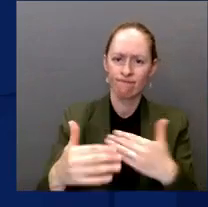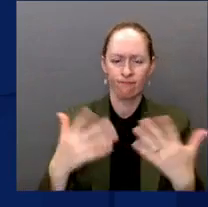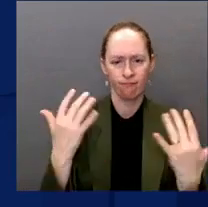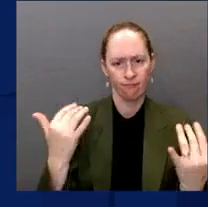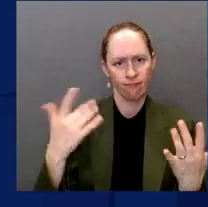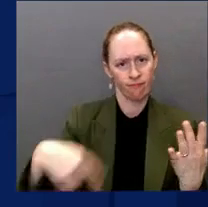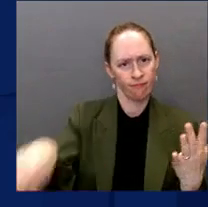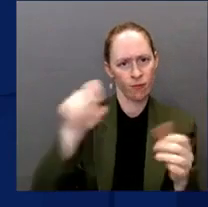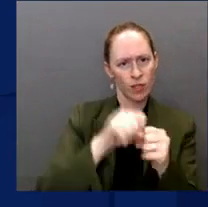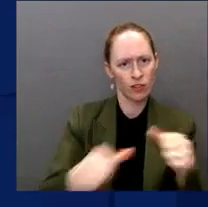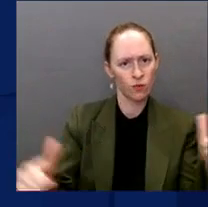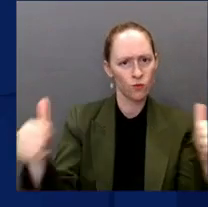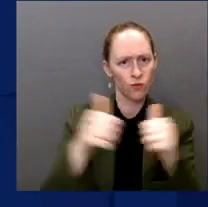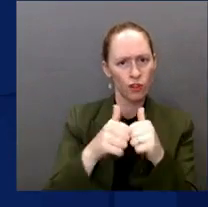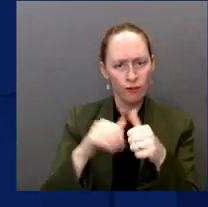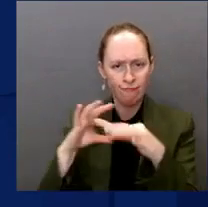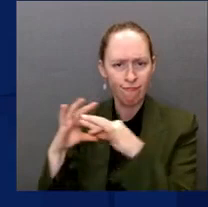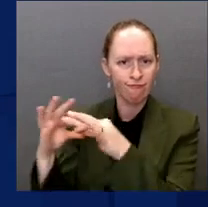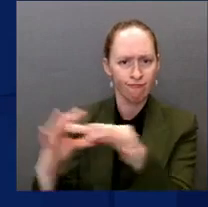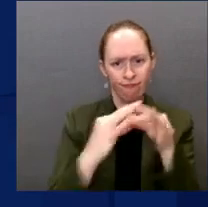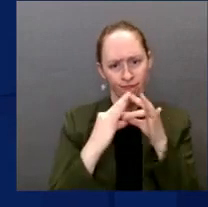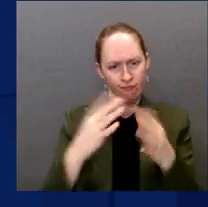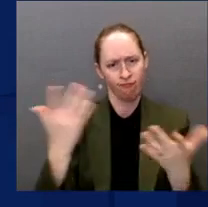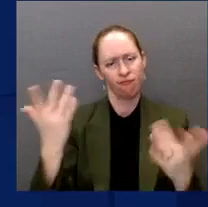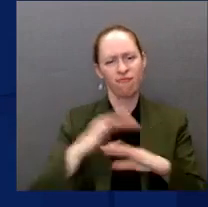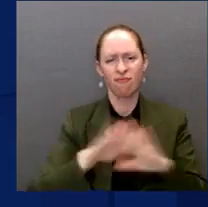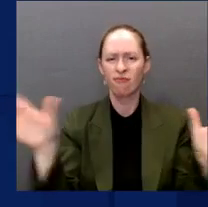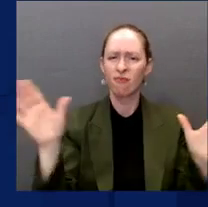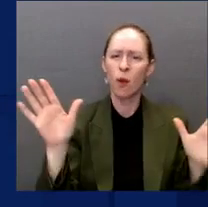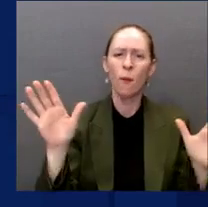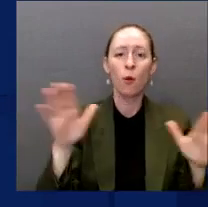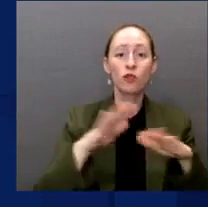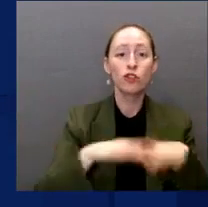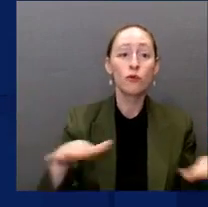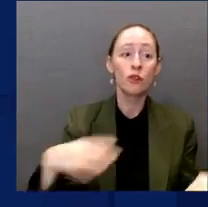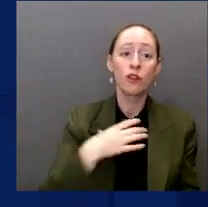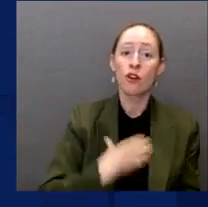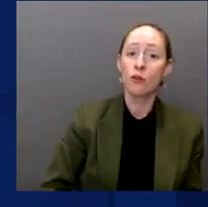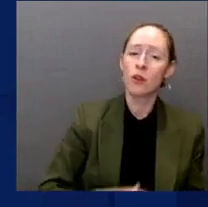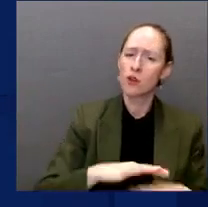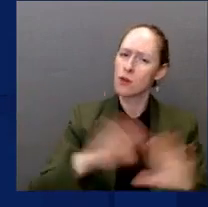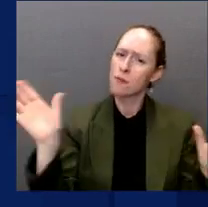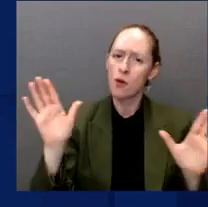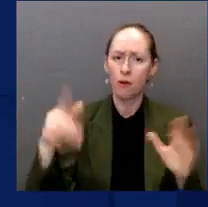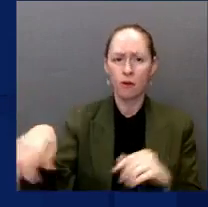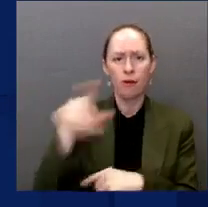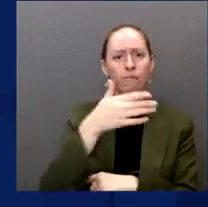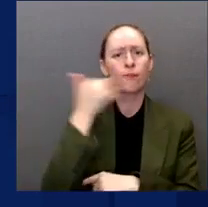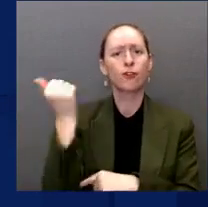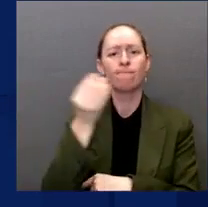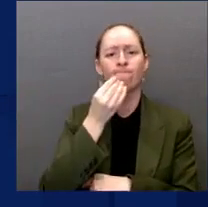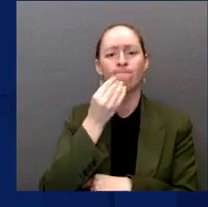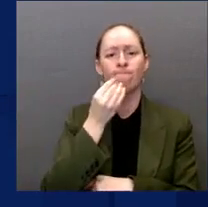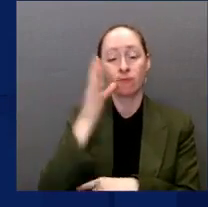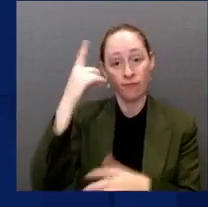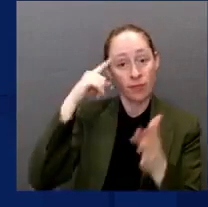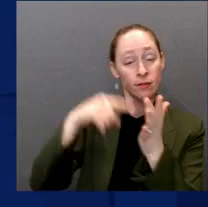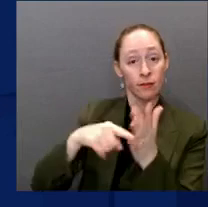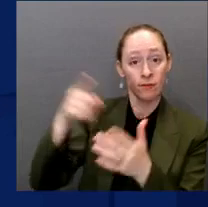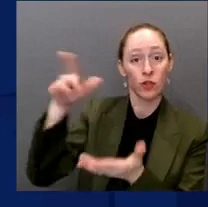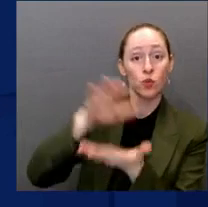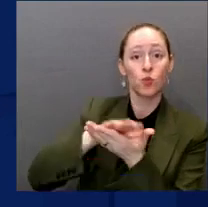nutrition. To complement the bold school meals proposal I just described, the National Nonprofit Food Corps will